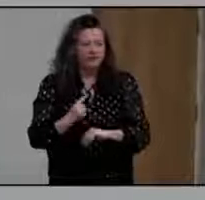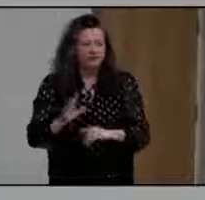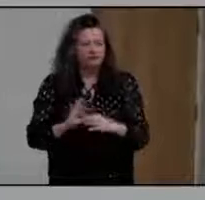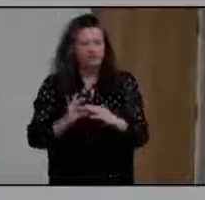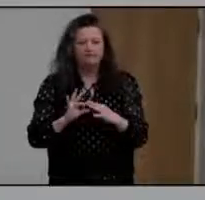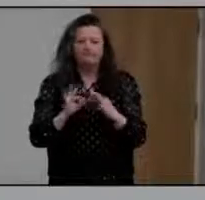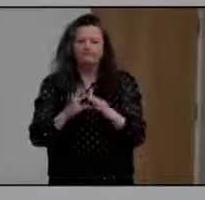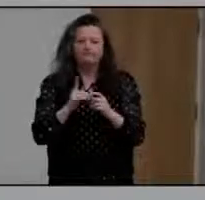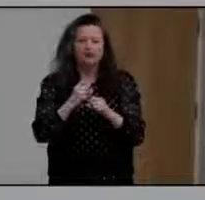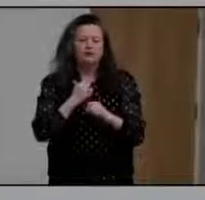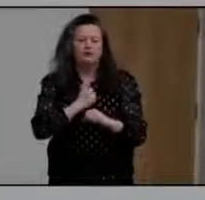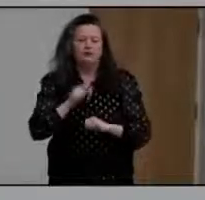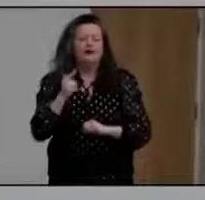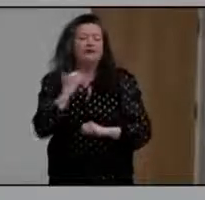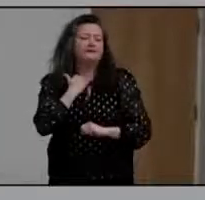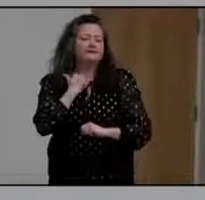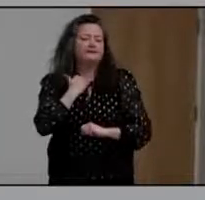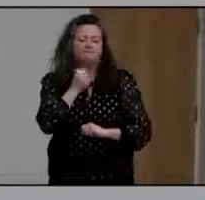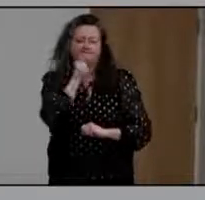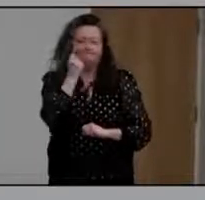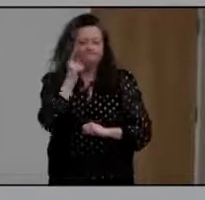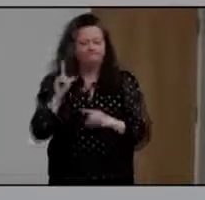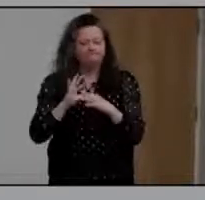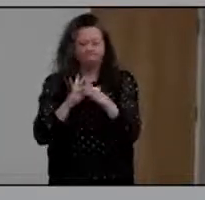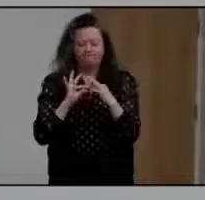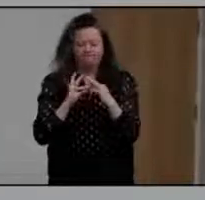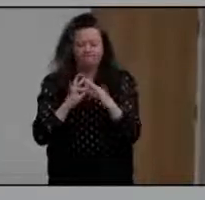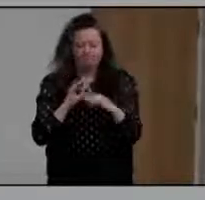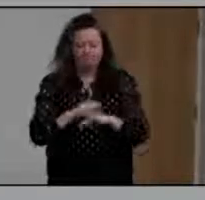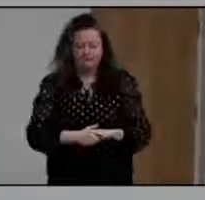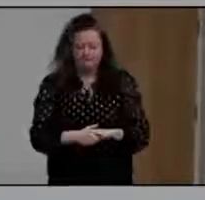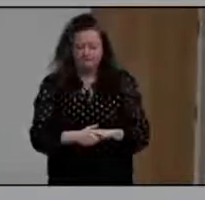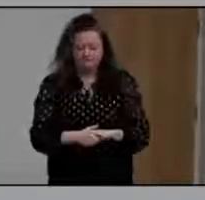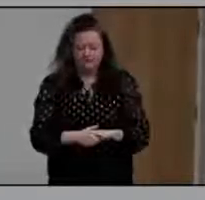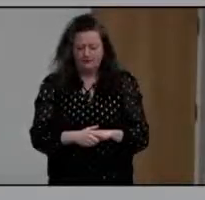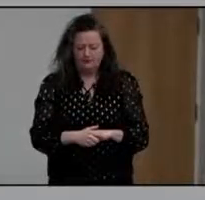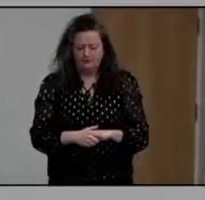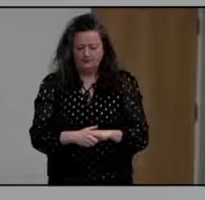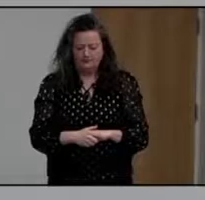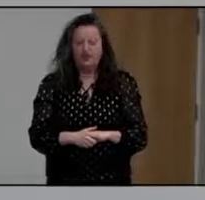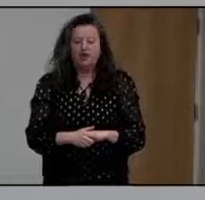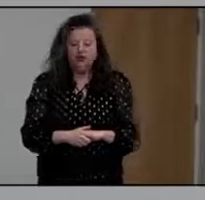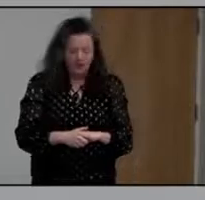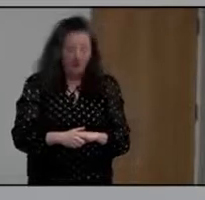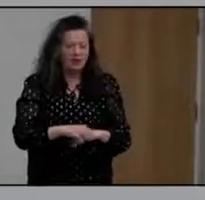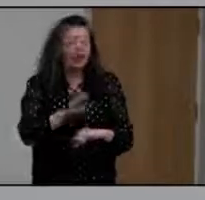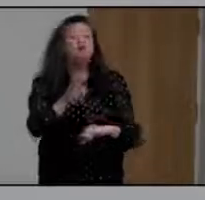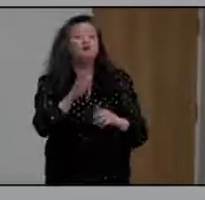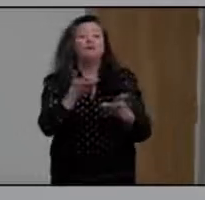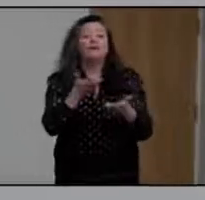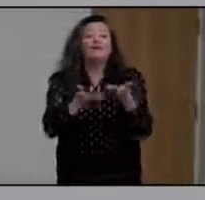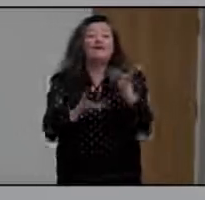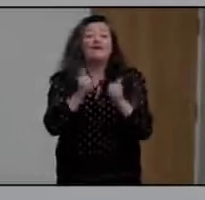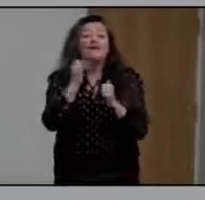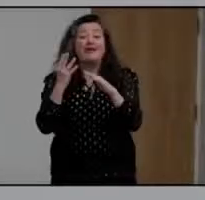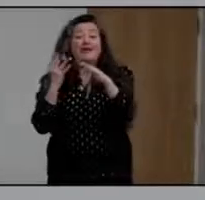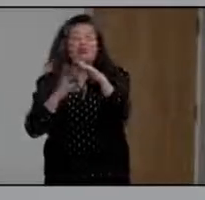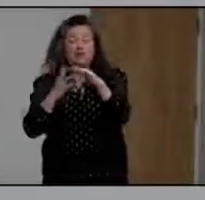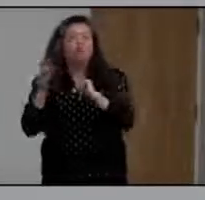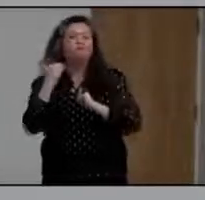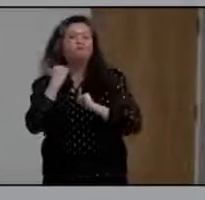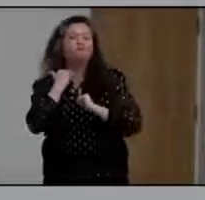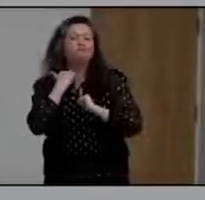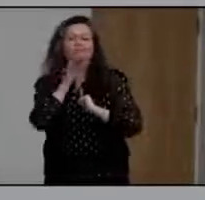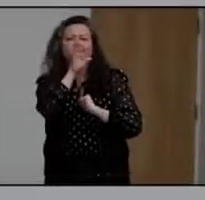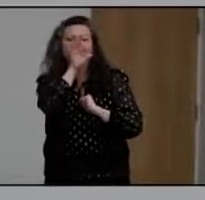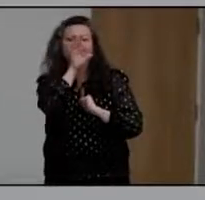So it works fine. It was done well. It just doesn't work in all cases. And the question is, what is the impact of not working